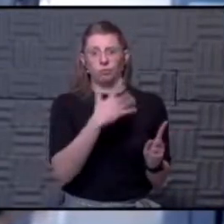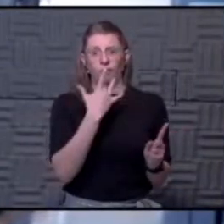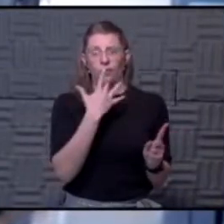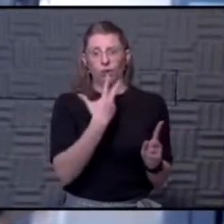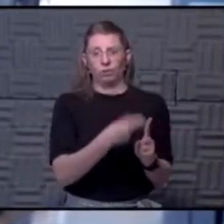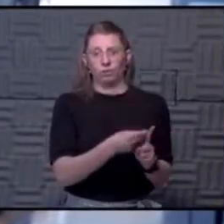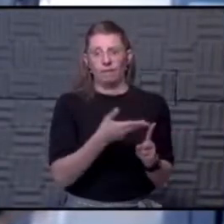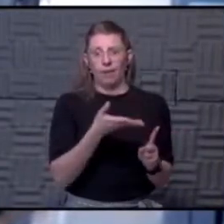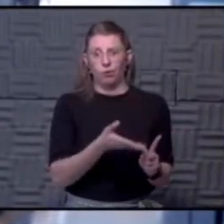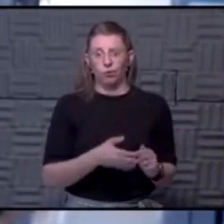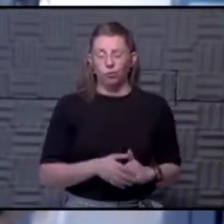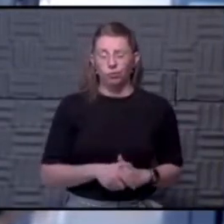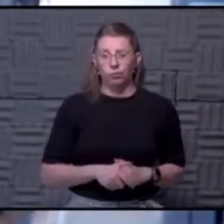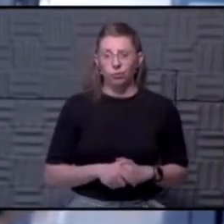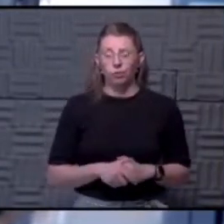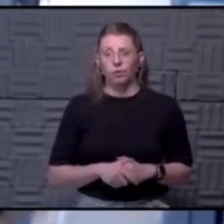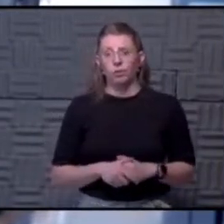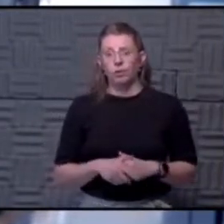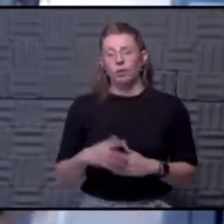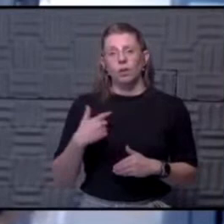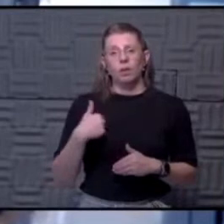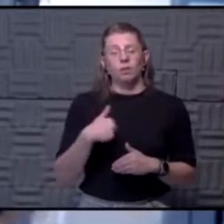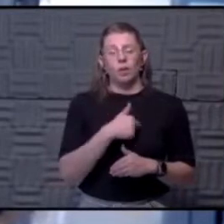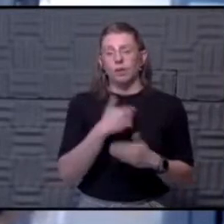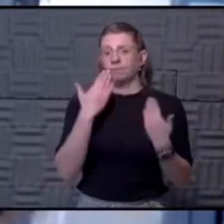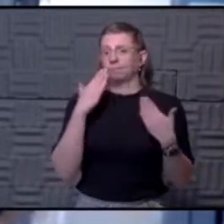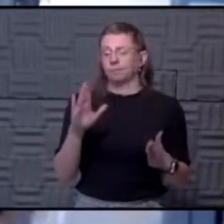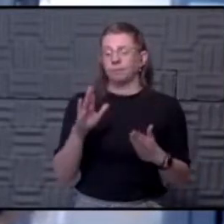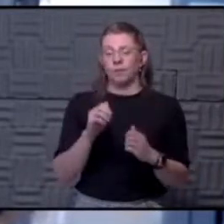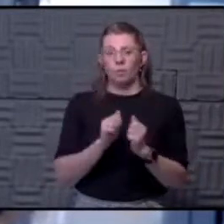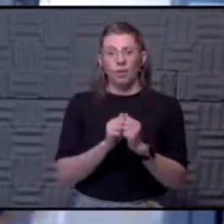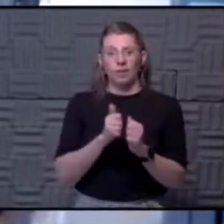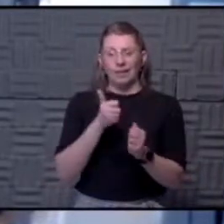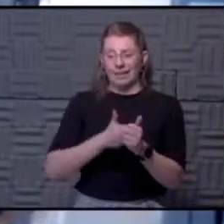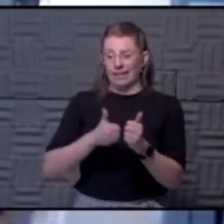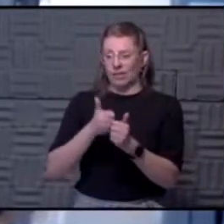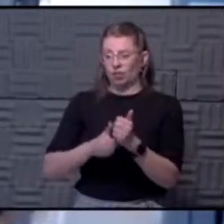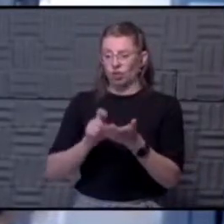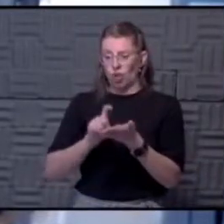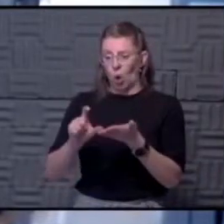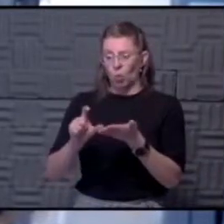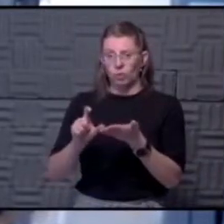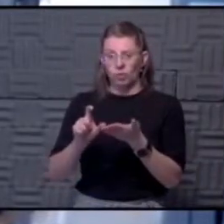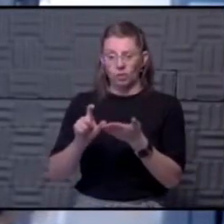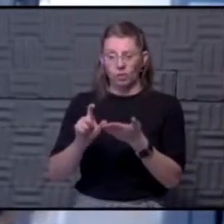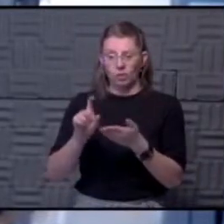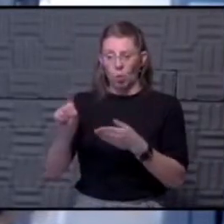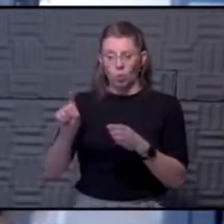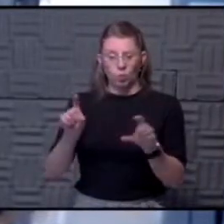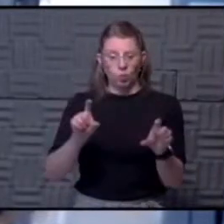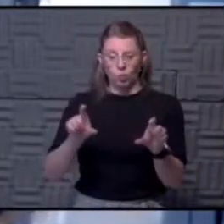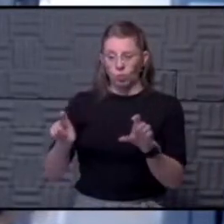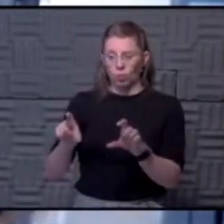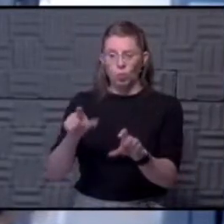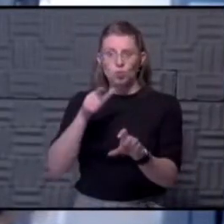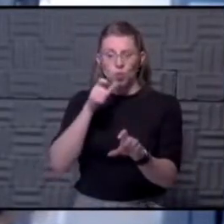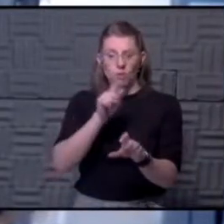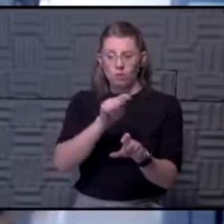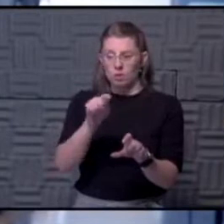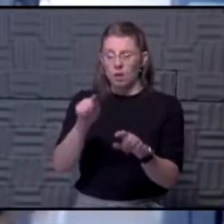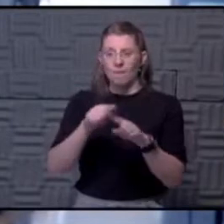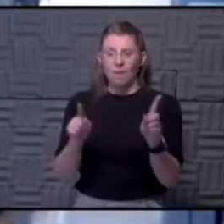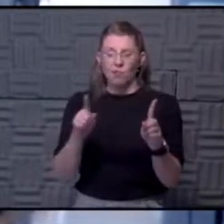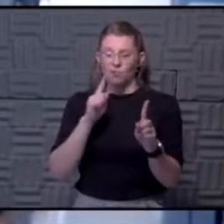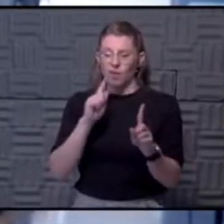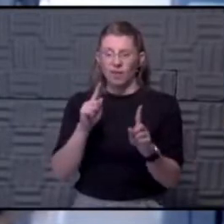And quite honestly, we don't know where every single dose goes. But as an operating principle, we just